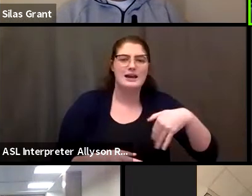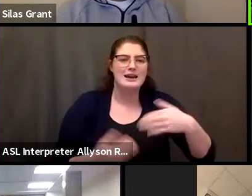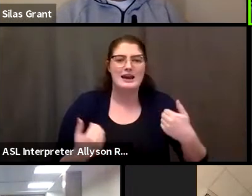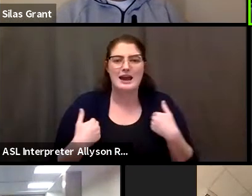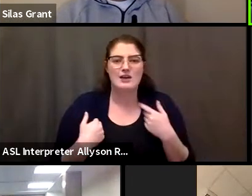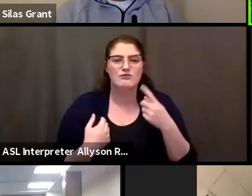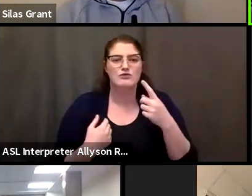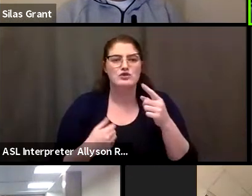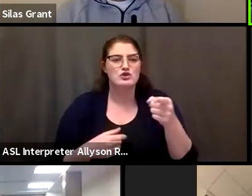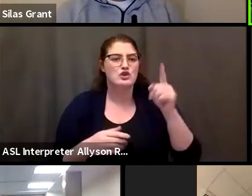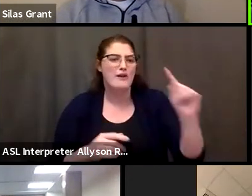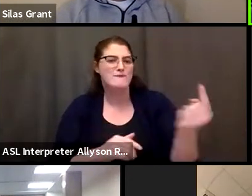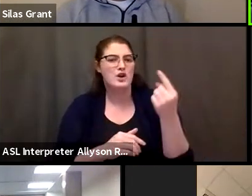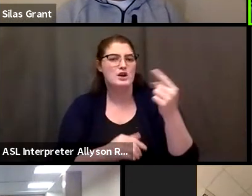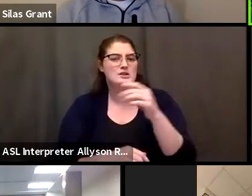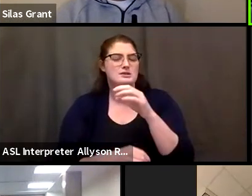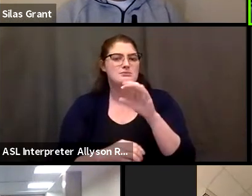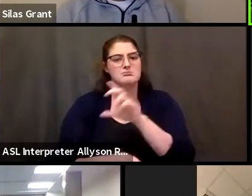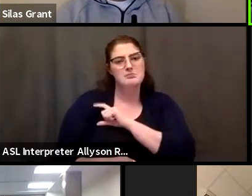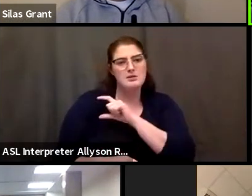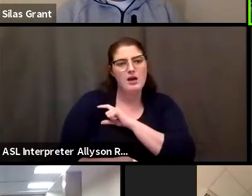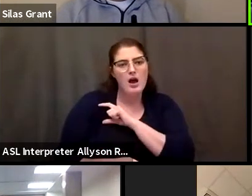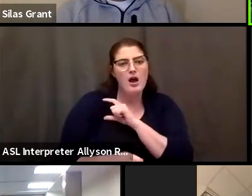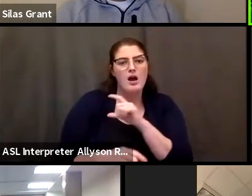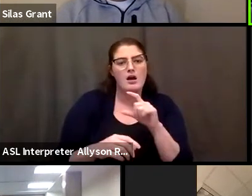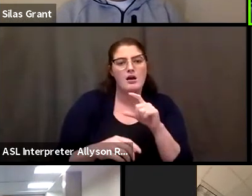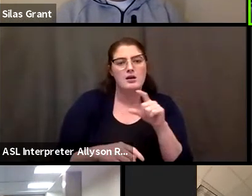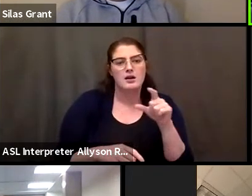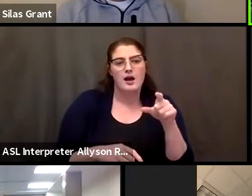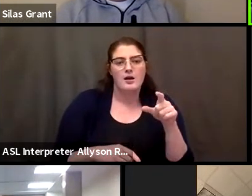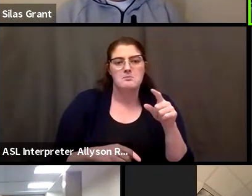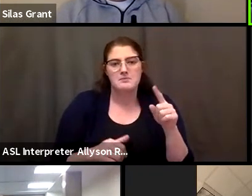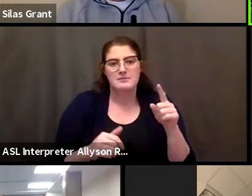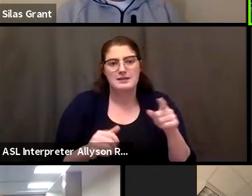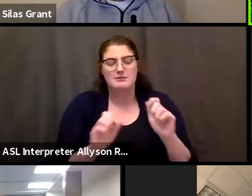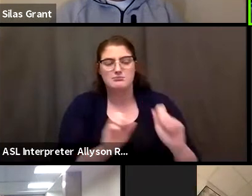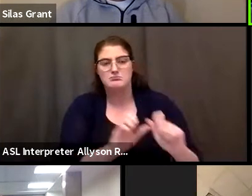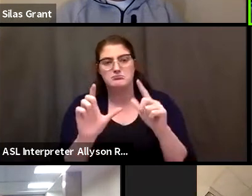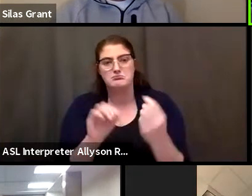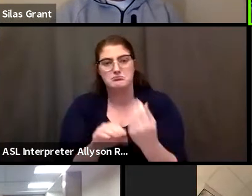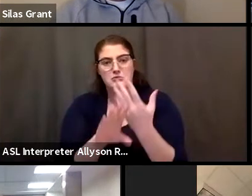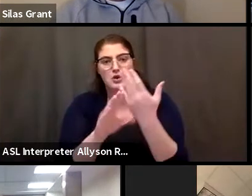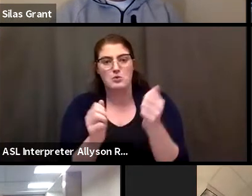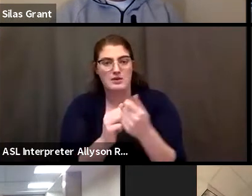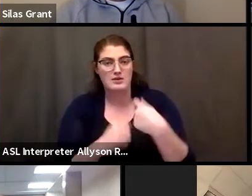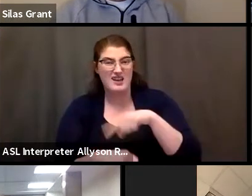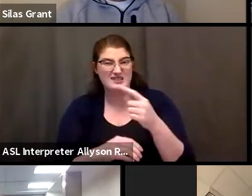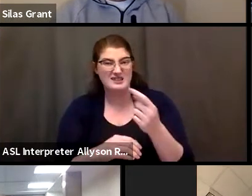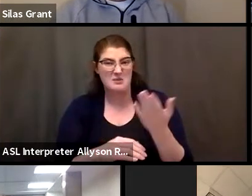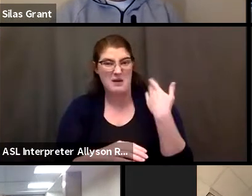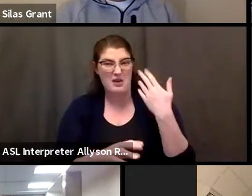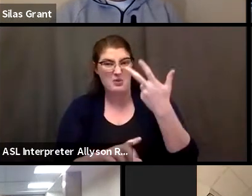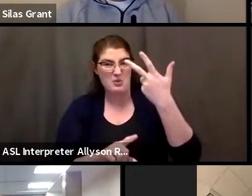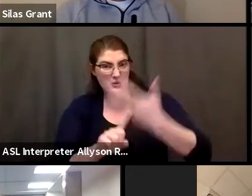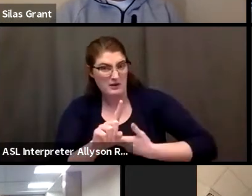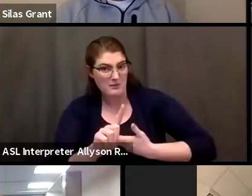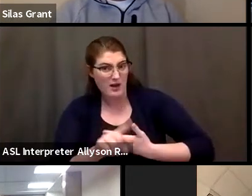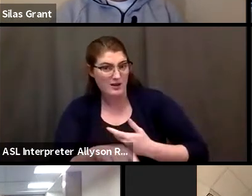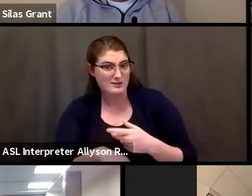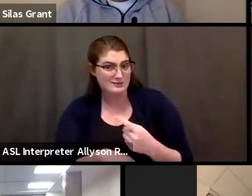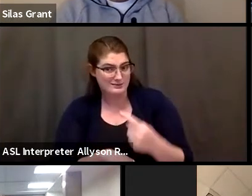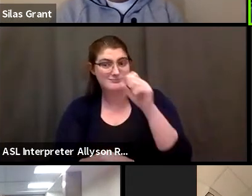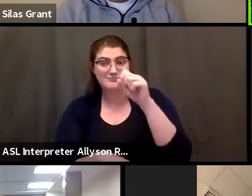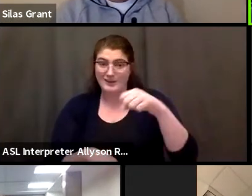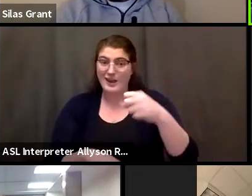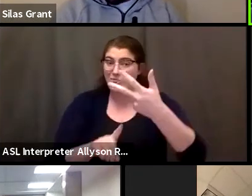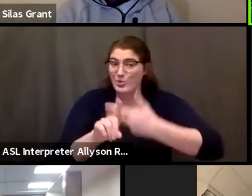you're the first officer that's been on in about, Commissioner Moore, the last 3 months? Yeah, the last 3 months. The last 3 months,